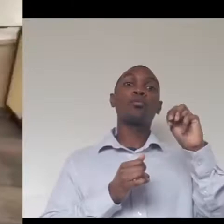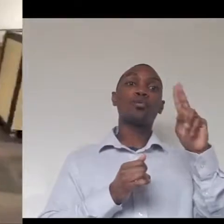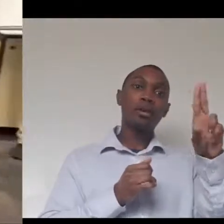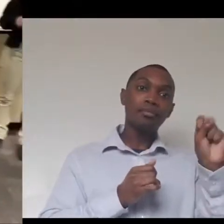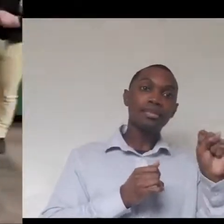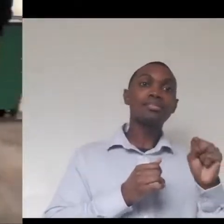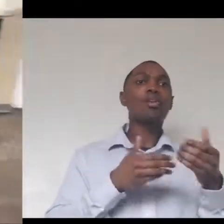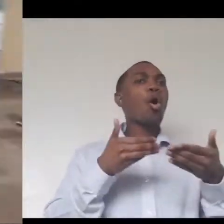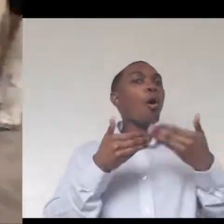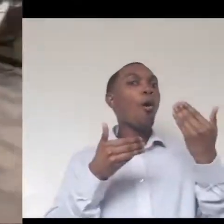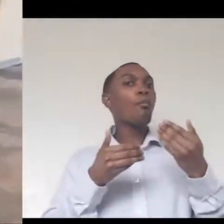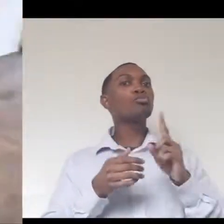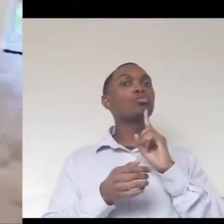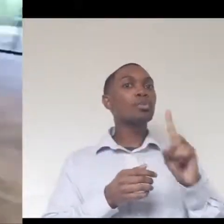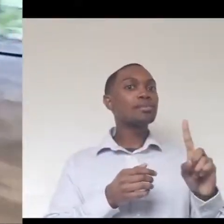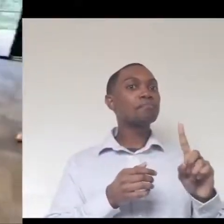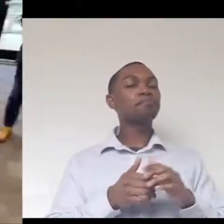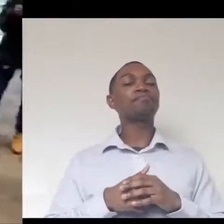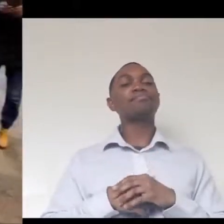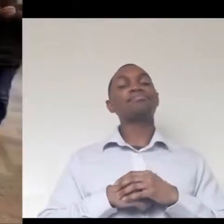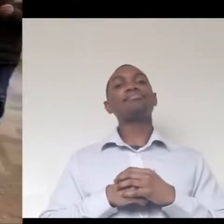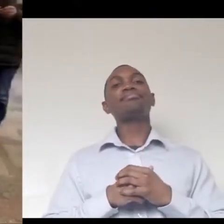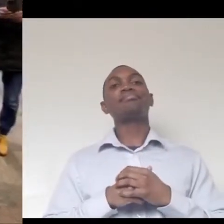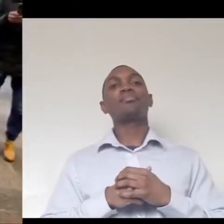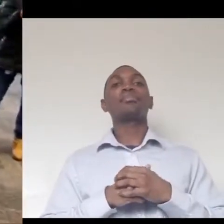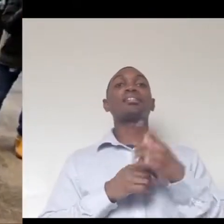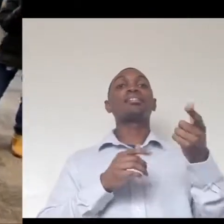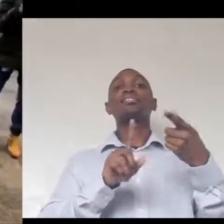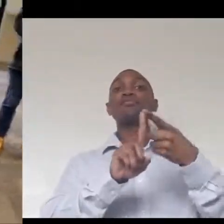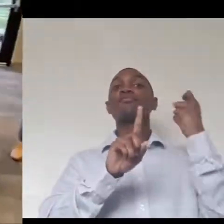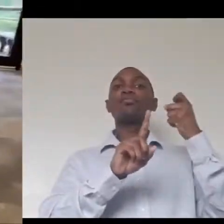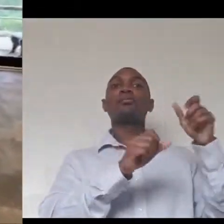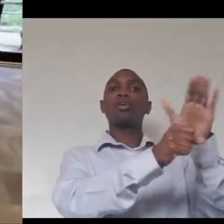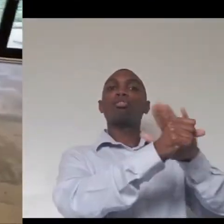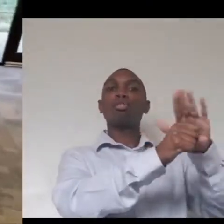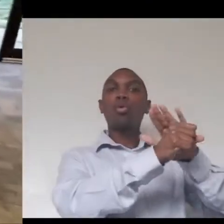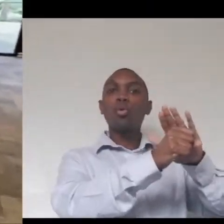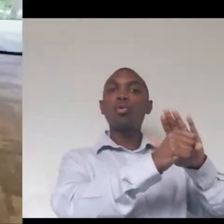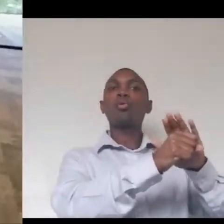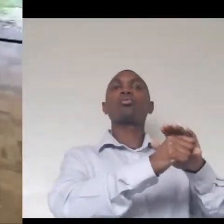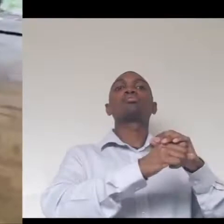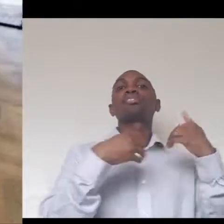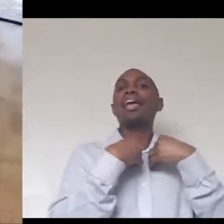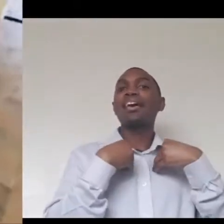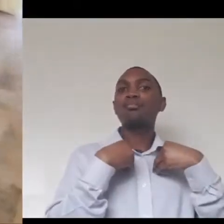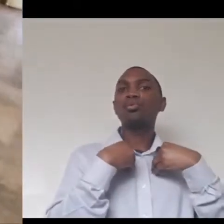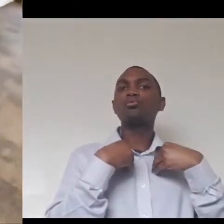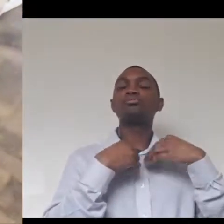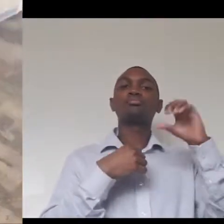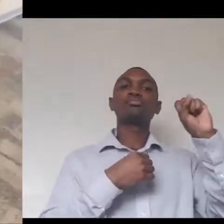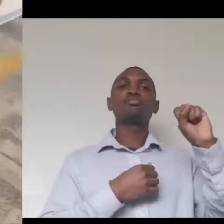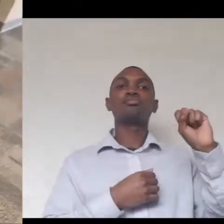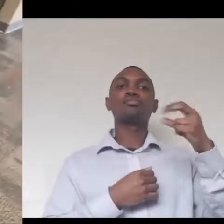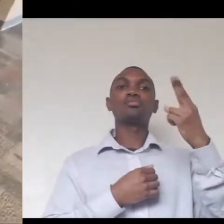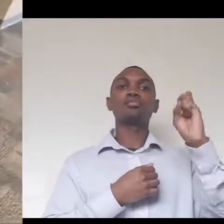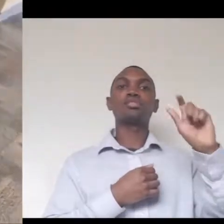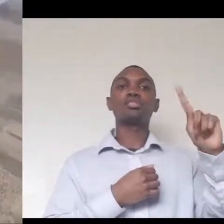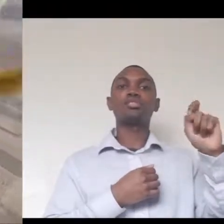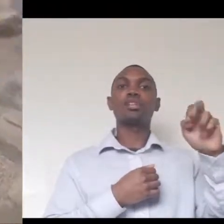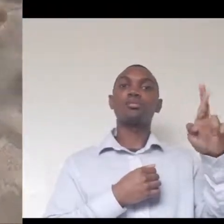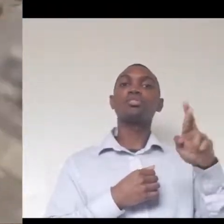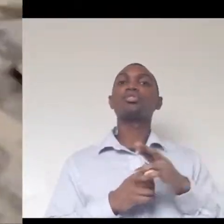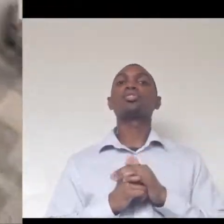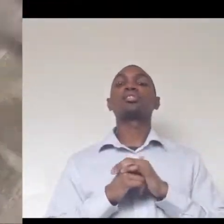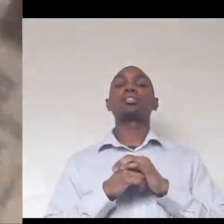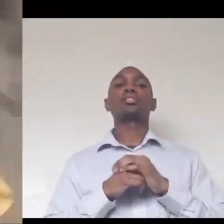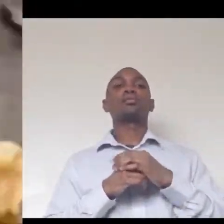Animal Rescue Fund, local shelter. And we're gonna watch him play for a little bit. Get excited.